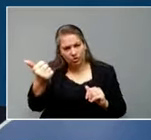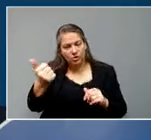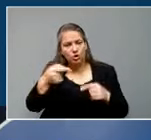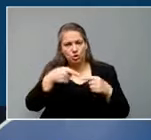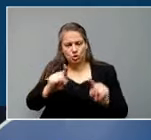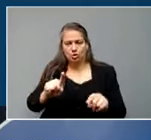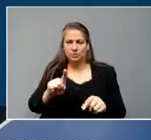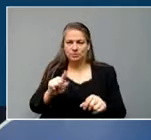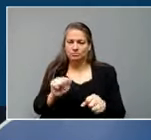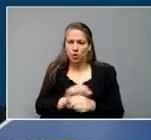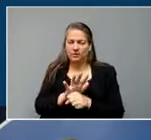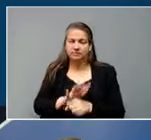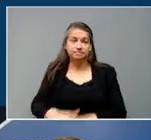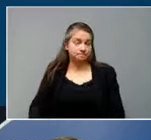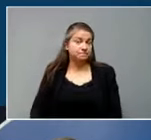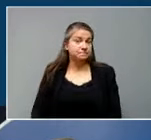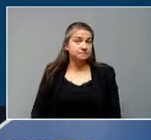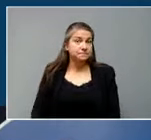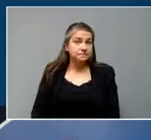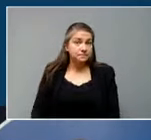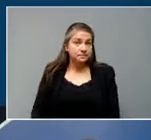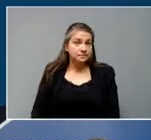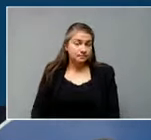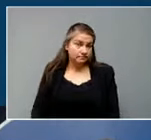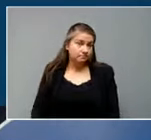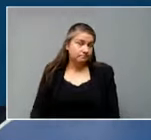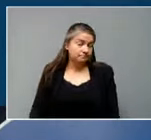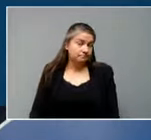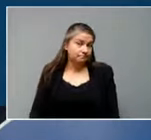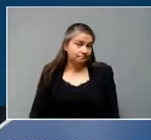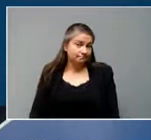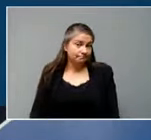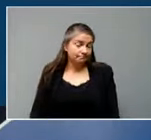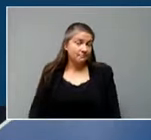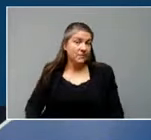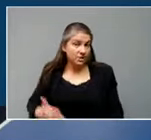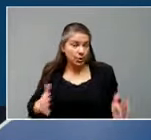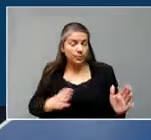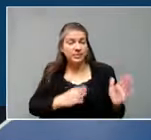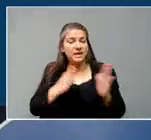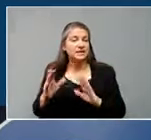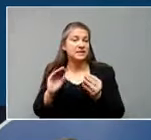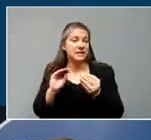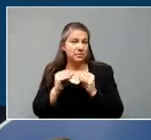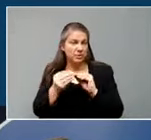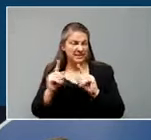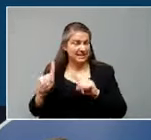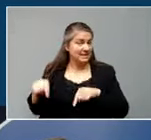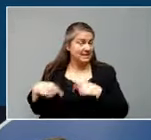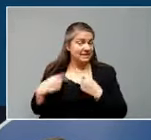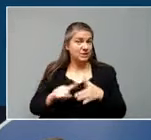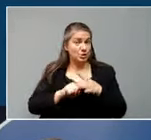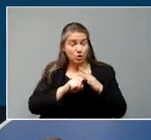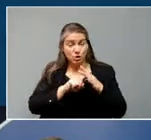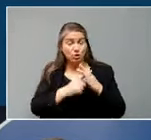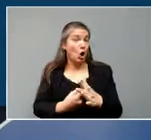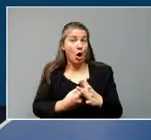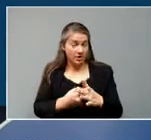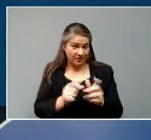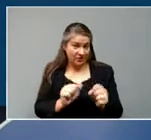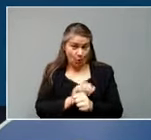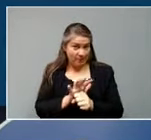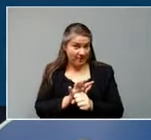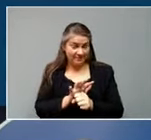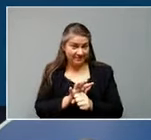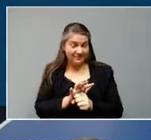pandemic. And it's happened, right? So the next set of numbers is since the beginning of the pandemic for this demographic,